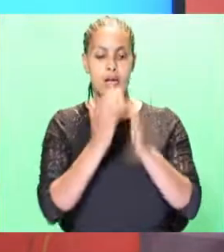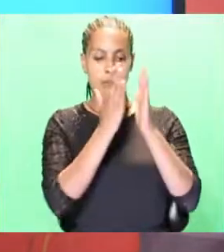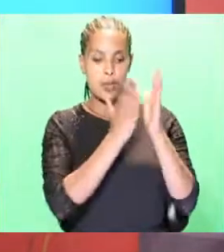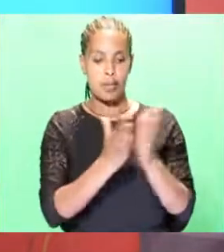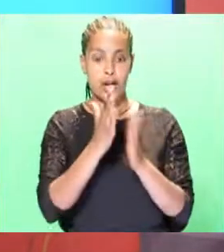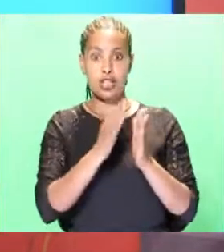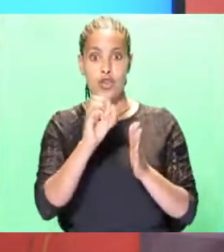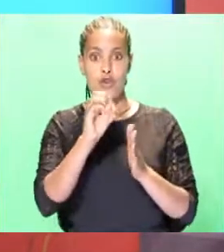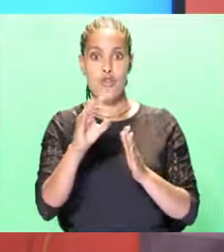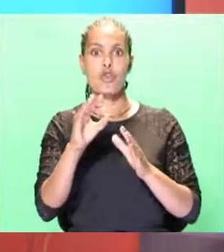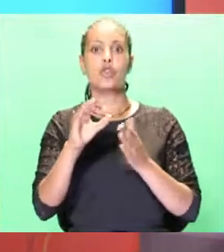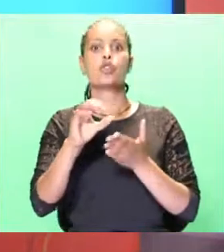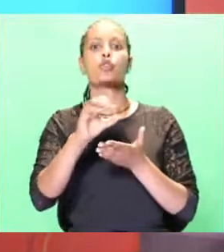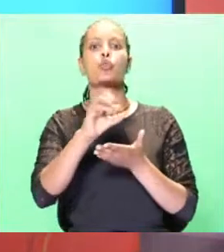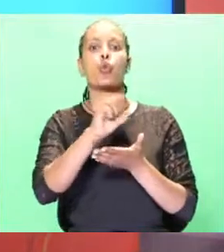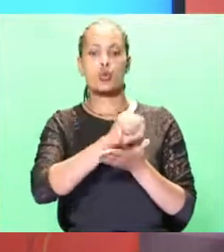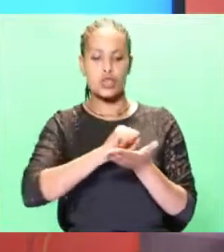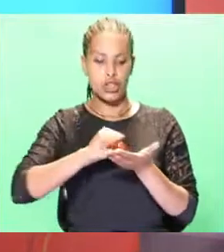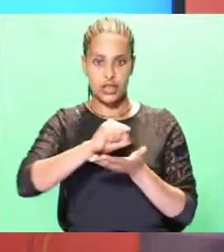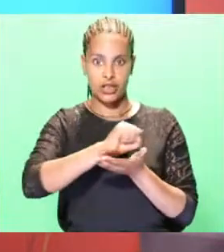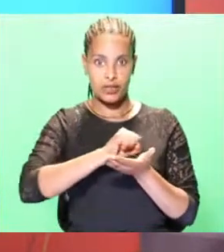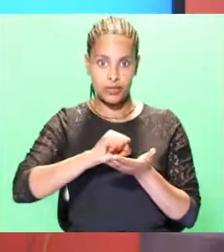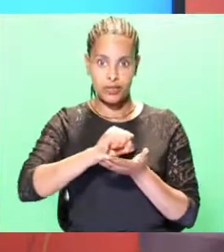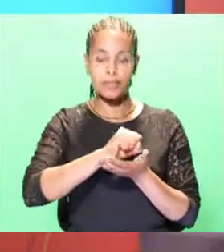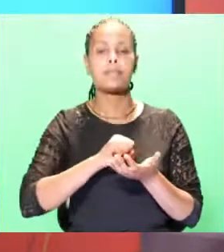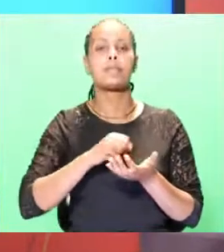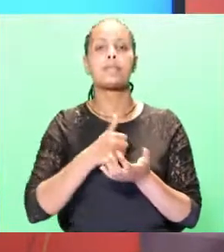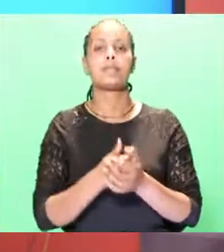Preparation of solution,